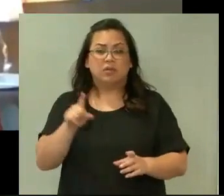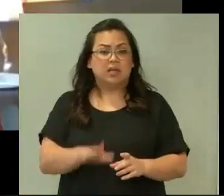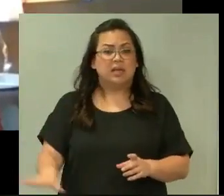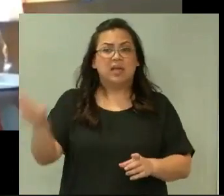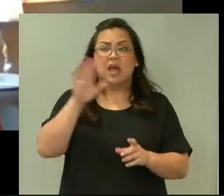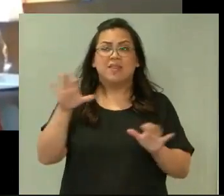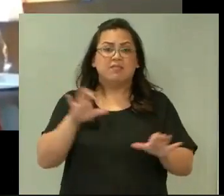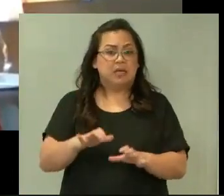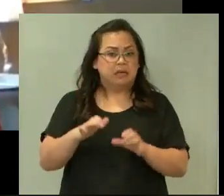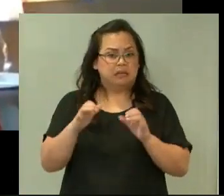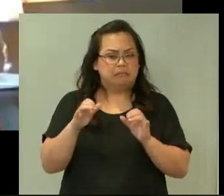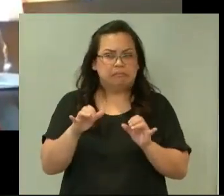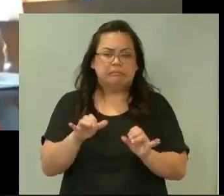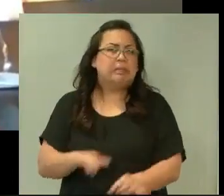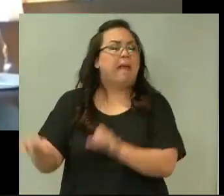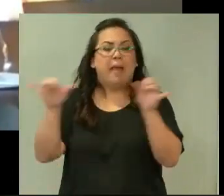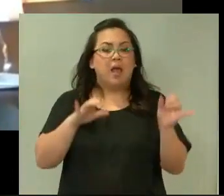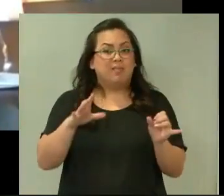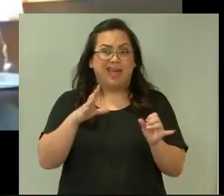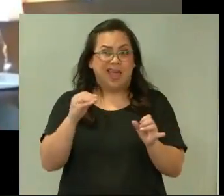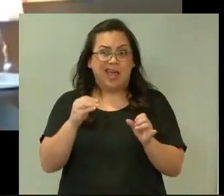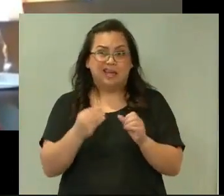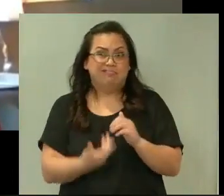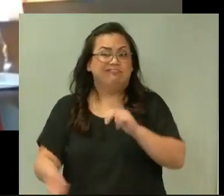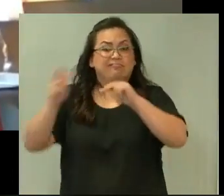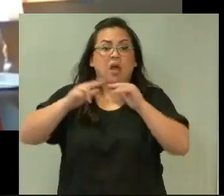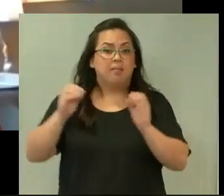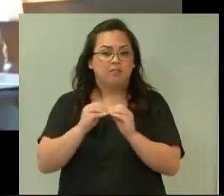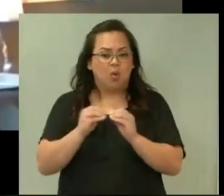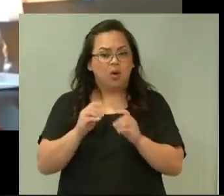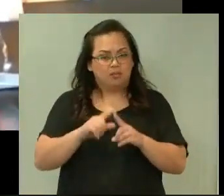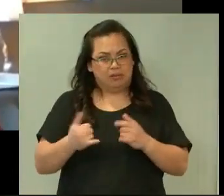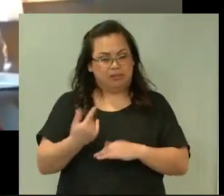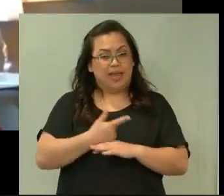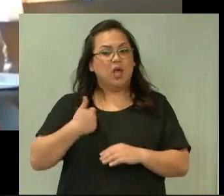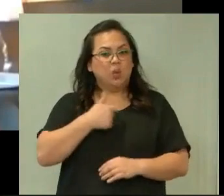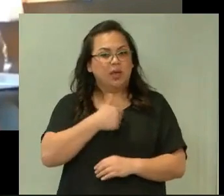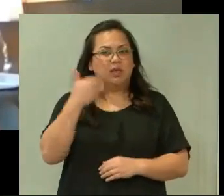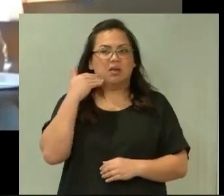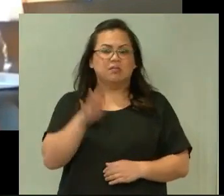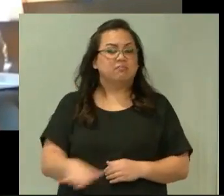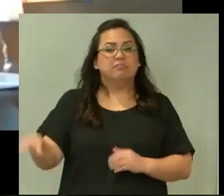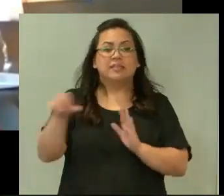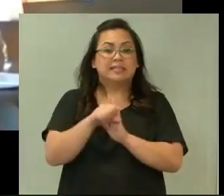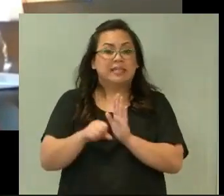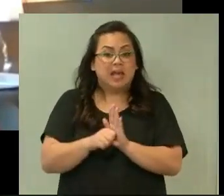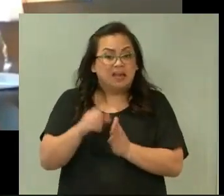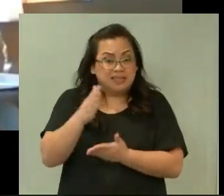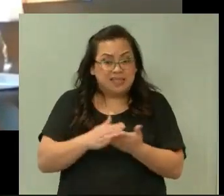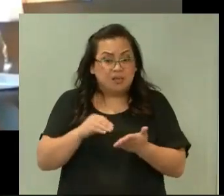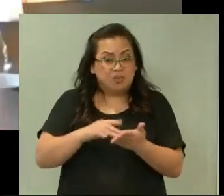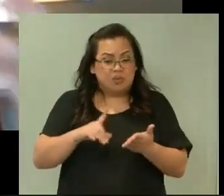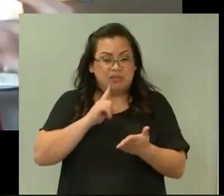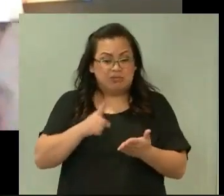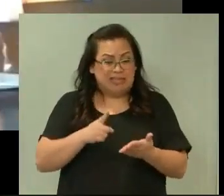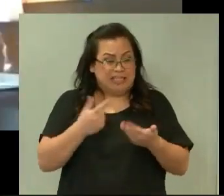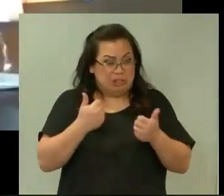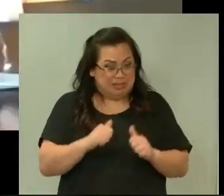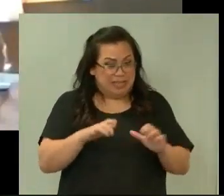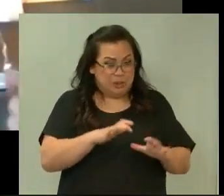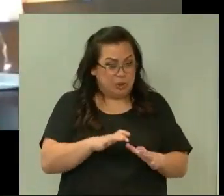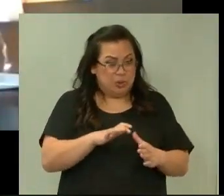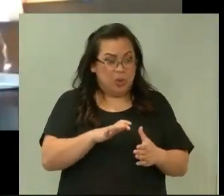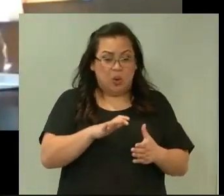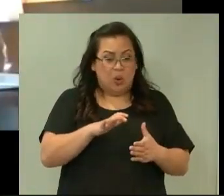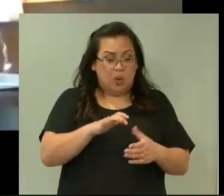more. And yet today, we know that in our state, we still have students who are trying to do their schoolwork, and they're in the